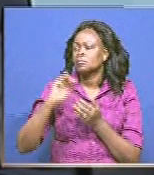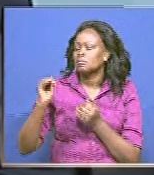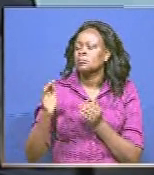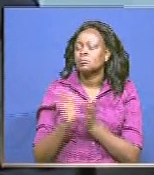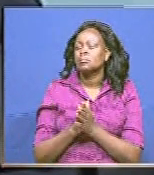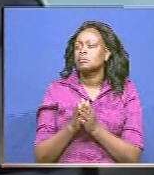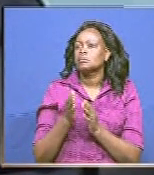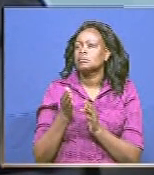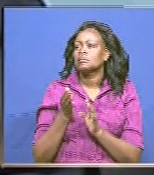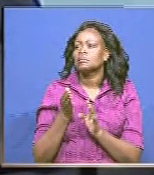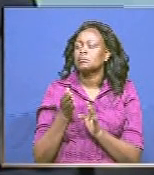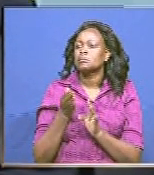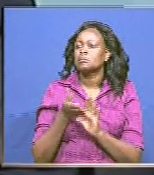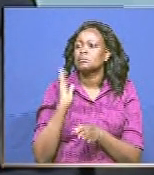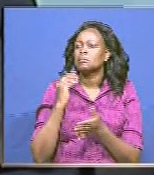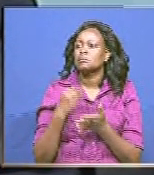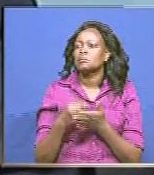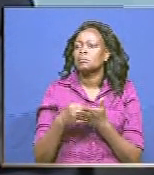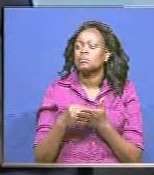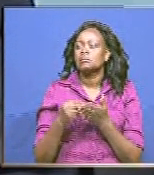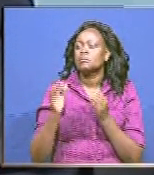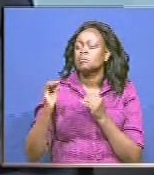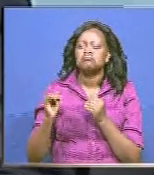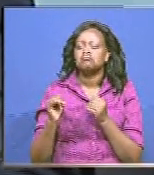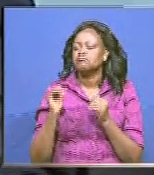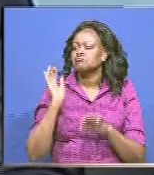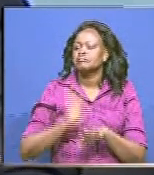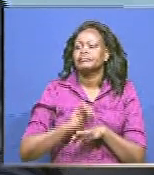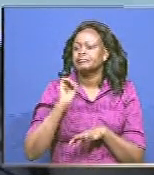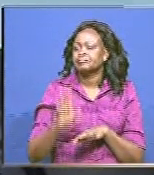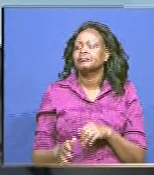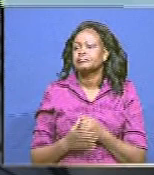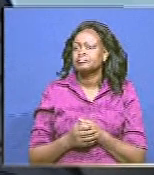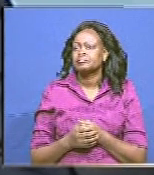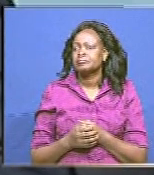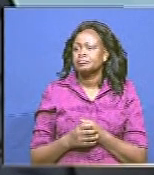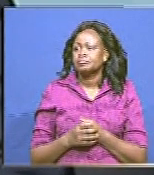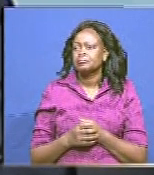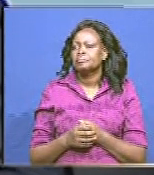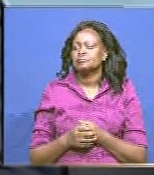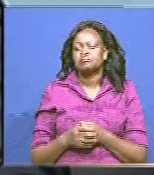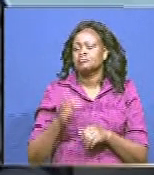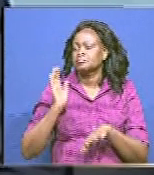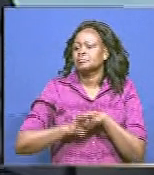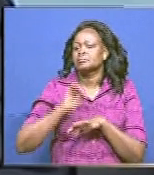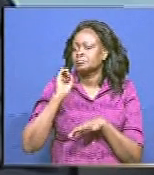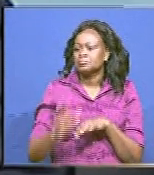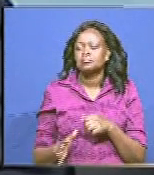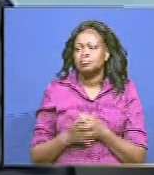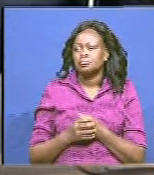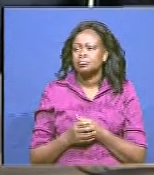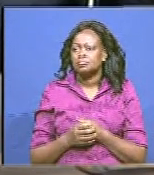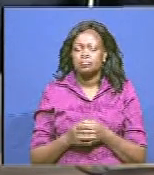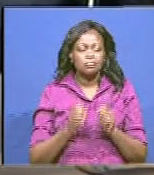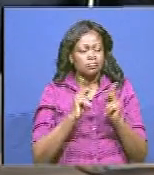offloading more functions to the counties mm-hmm. would be a contradiction. It must be commensurate to the funding. It beats the reason for devolution completely. All right,